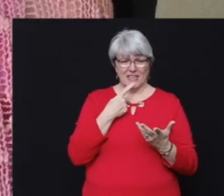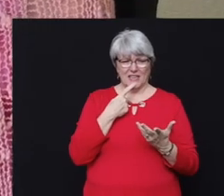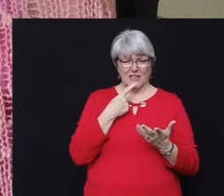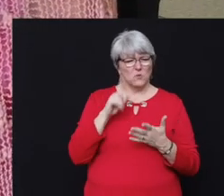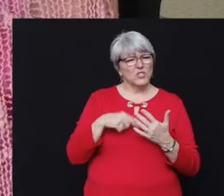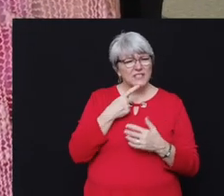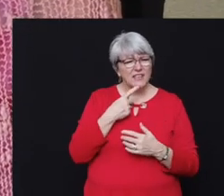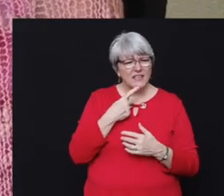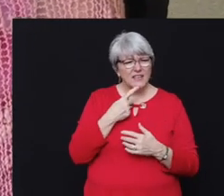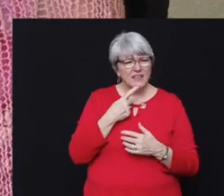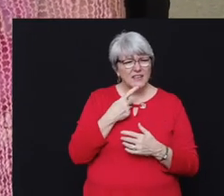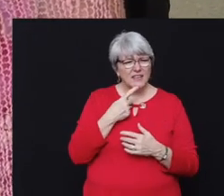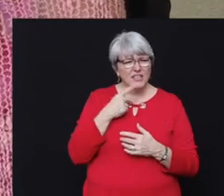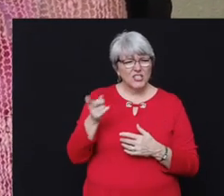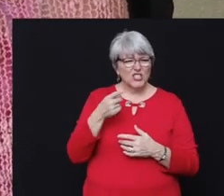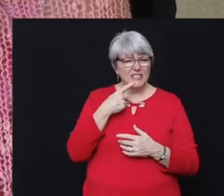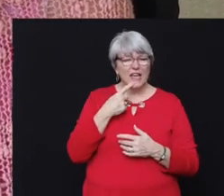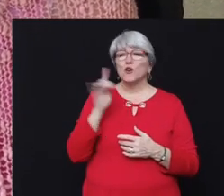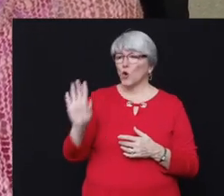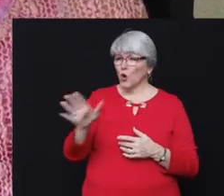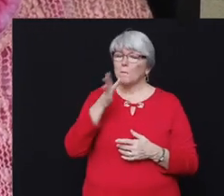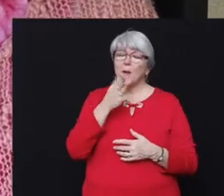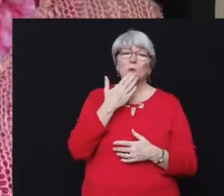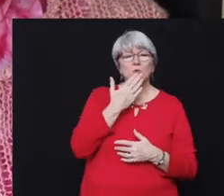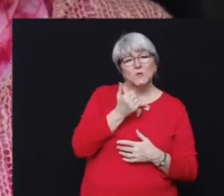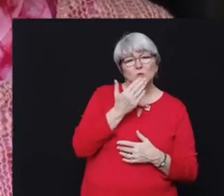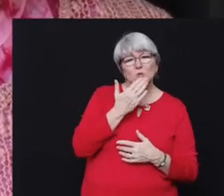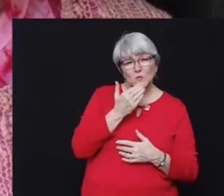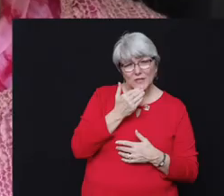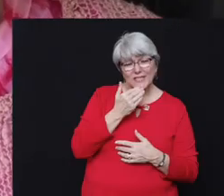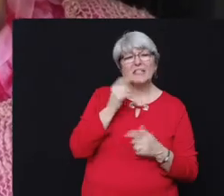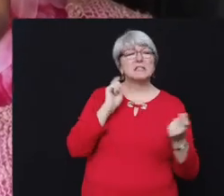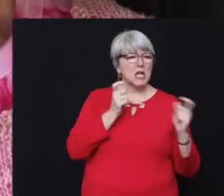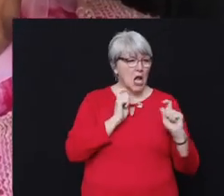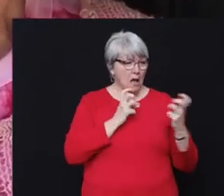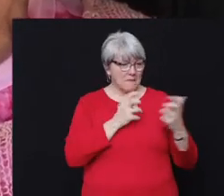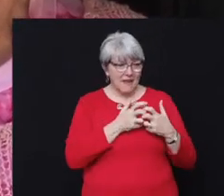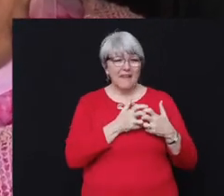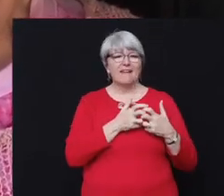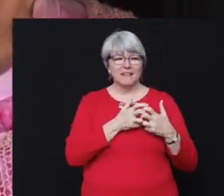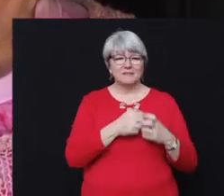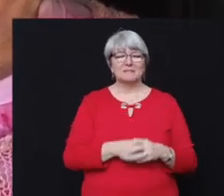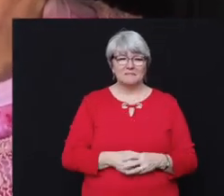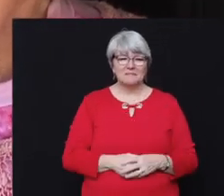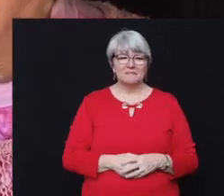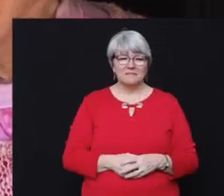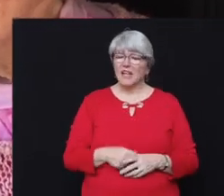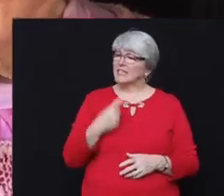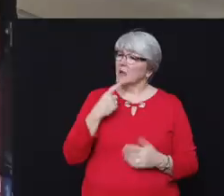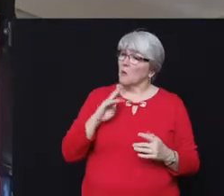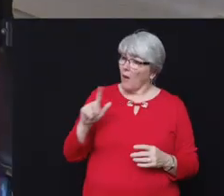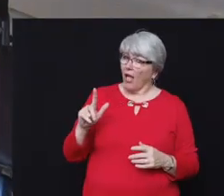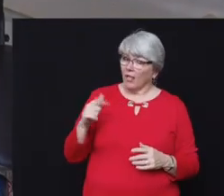Meriden? She said she was sweet, yeah, and accommodating. She was sweet and accommodating. And I said,